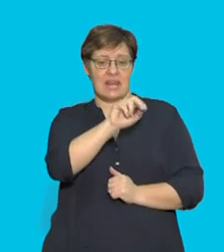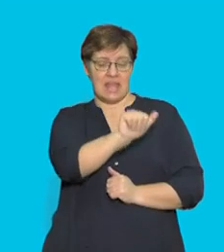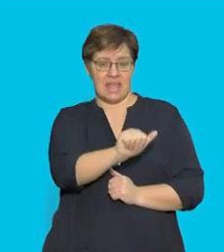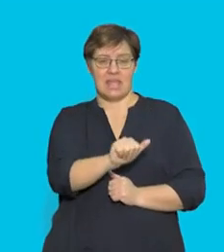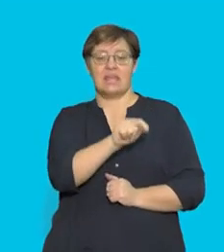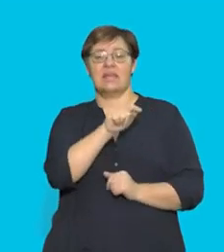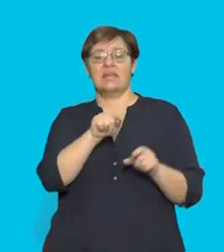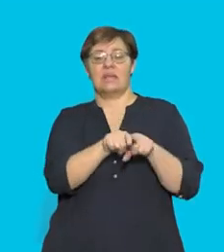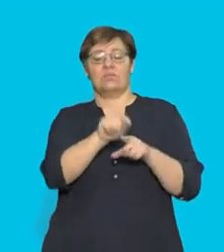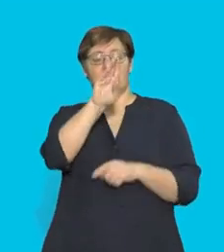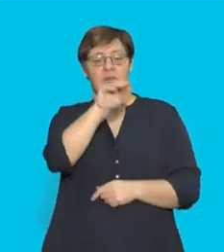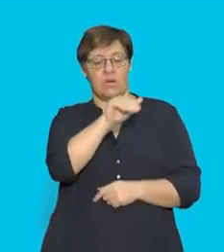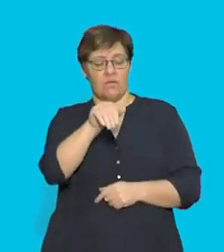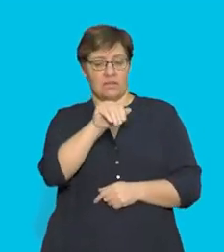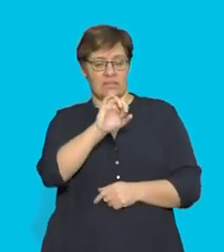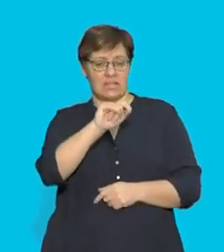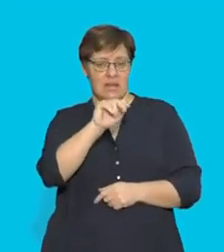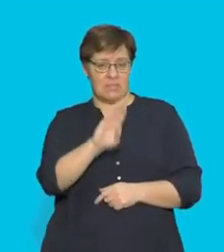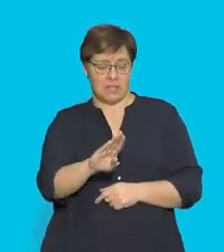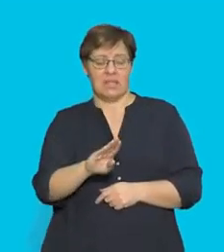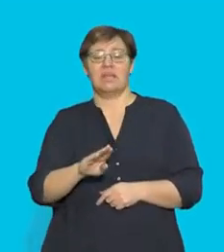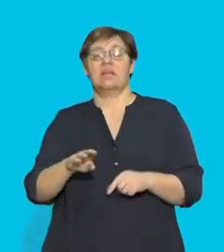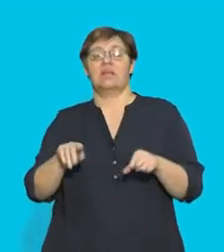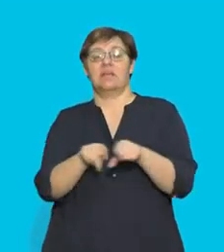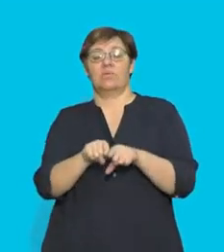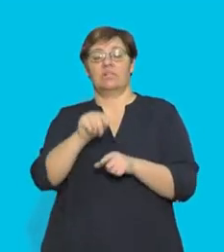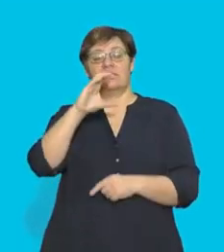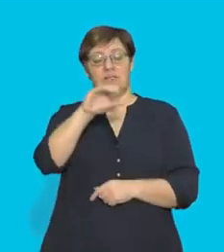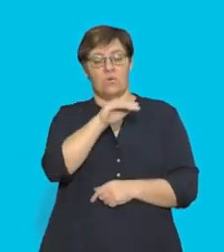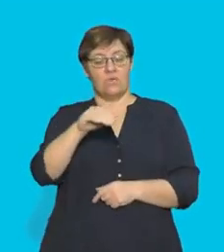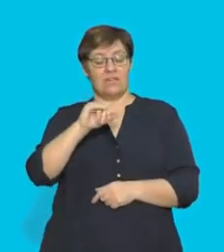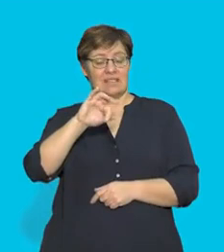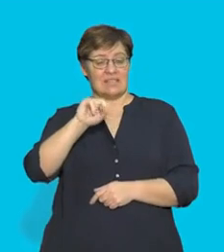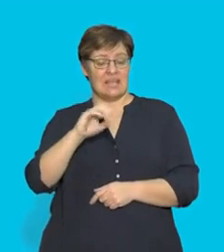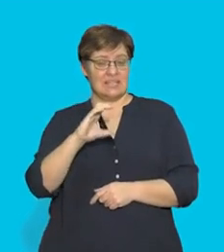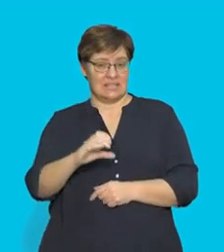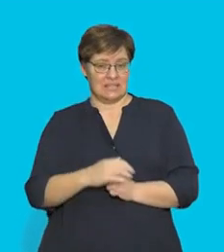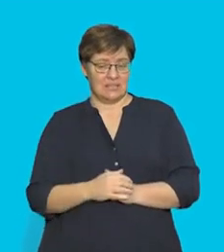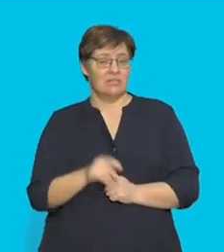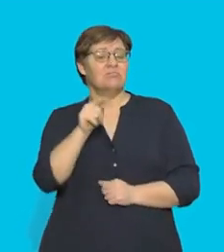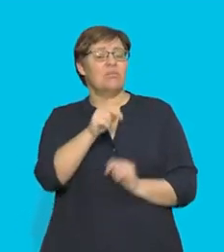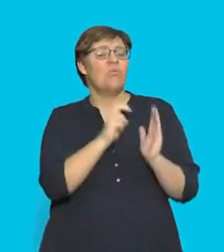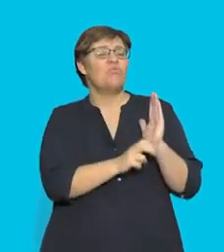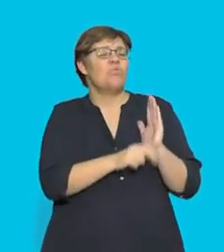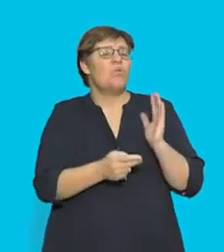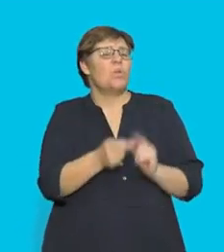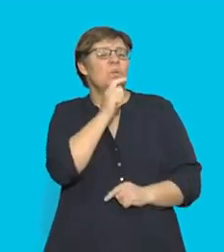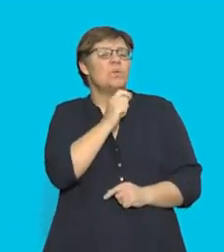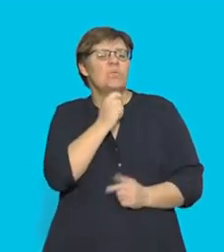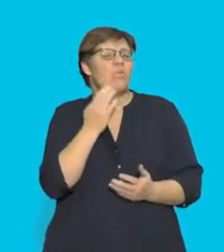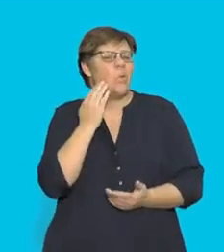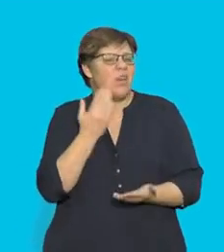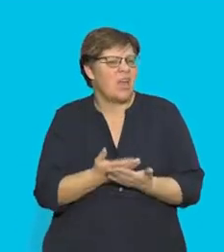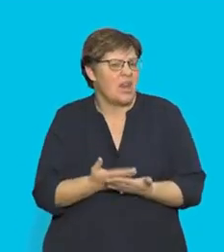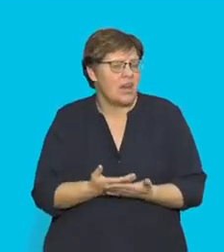it's A over sine A, B over sine B, C over sine C. And can you remember when we can use the sine